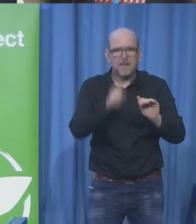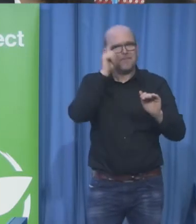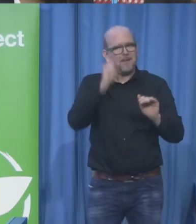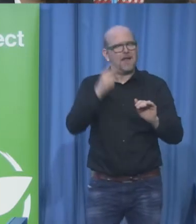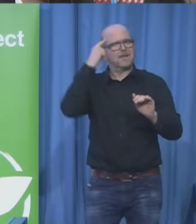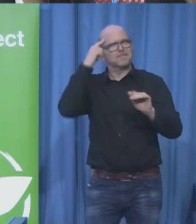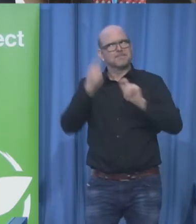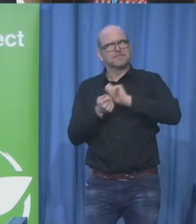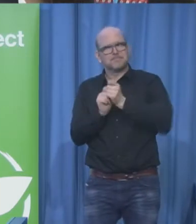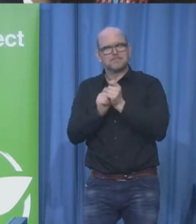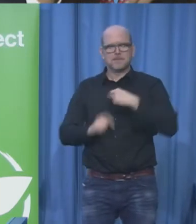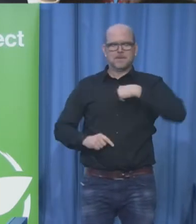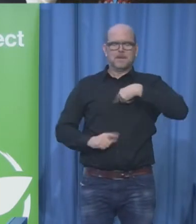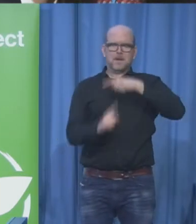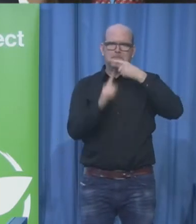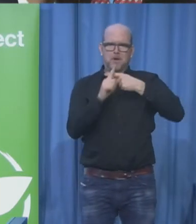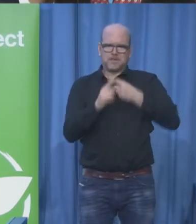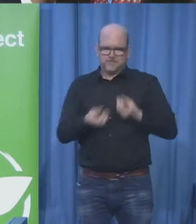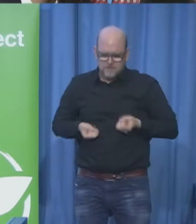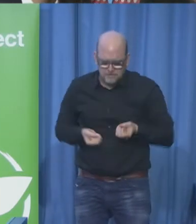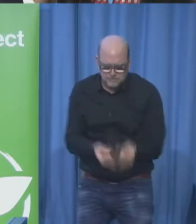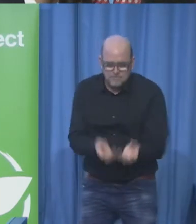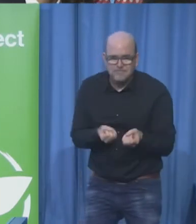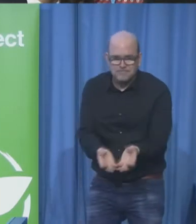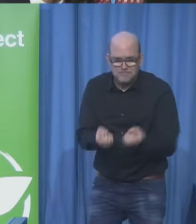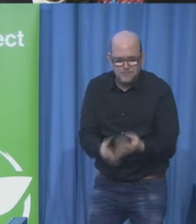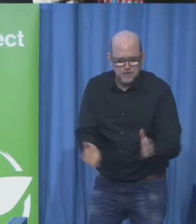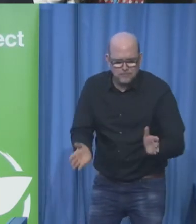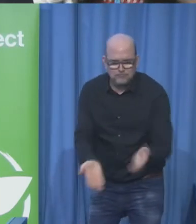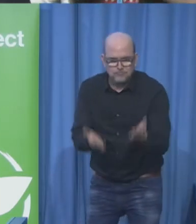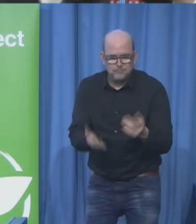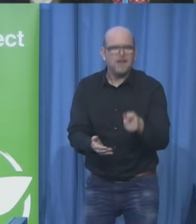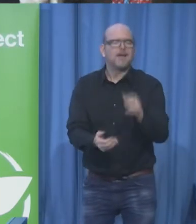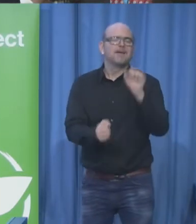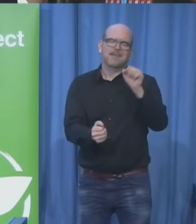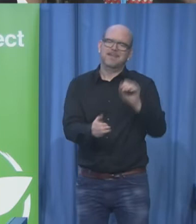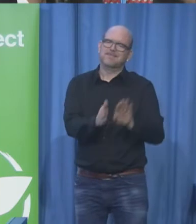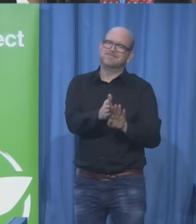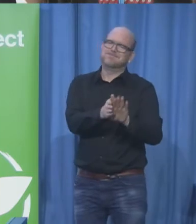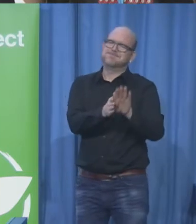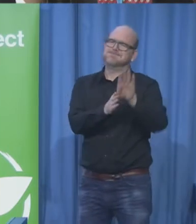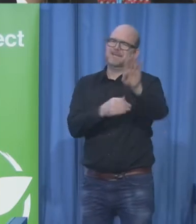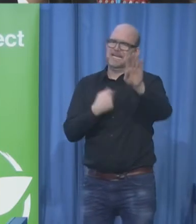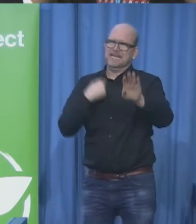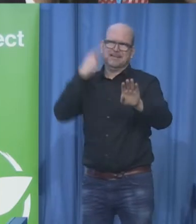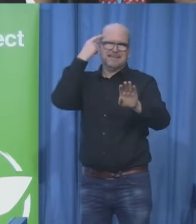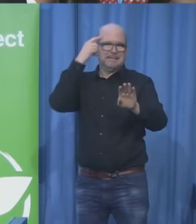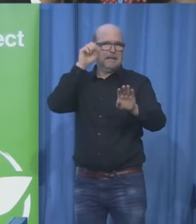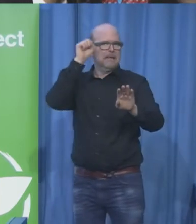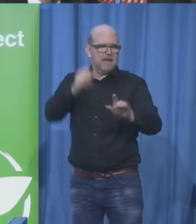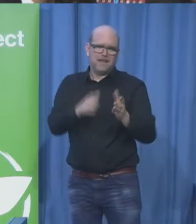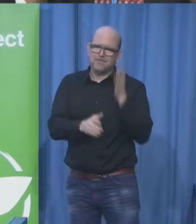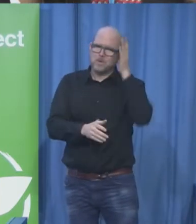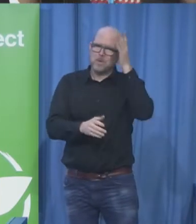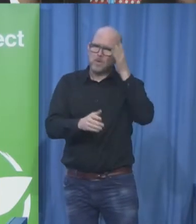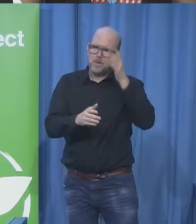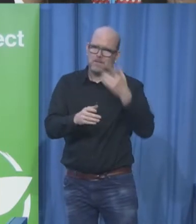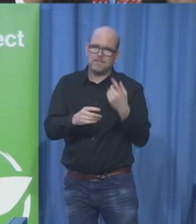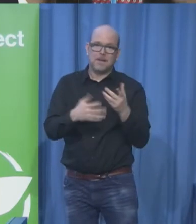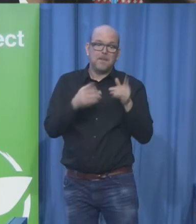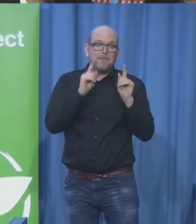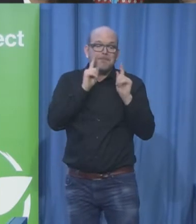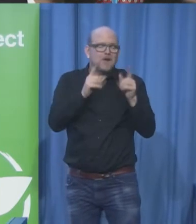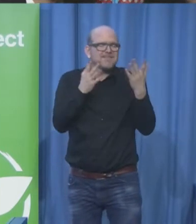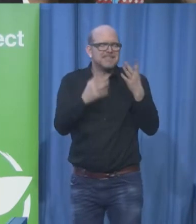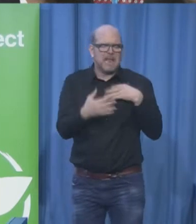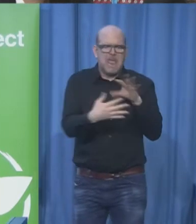explore the world. And it's this incredible dichotomy that exists all the time with families. And it's a very hard thing to do because